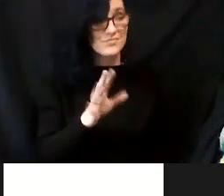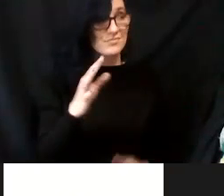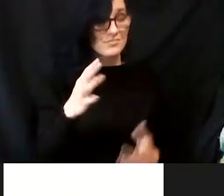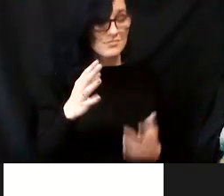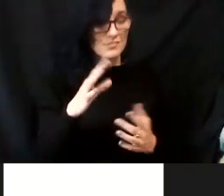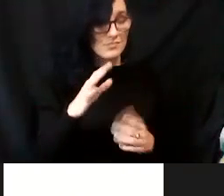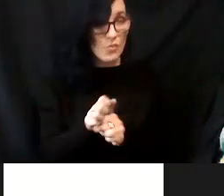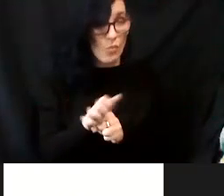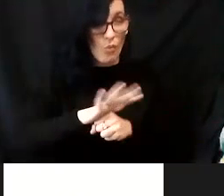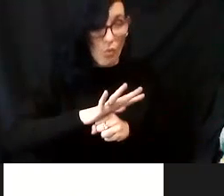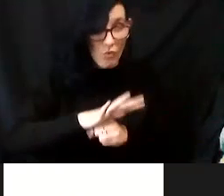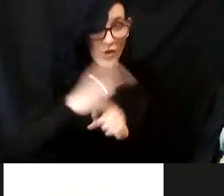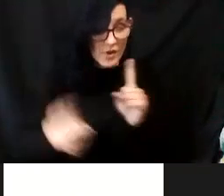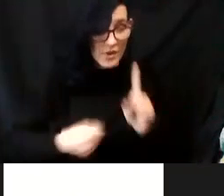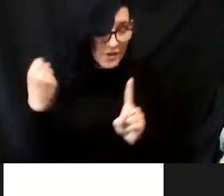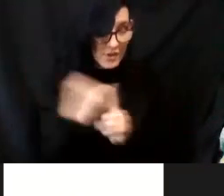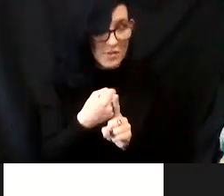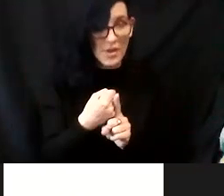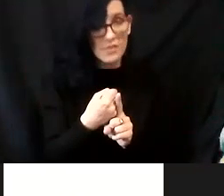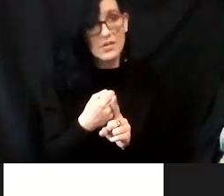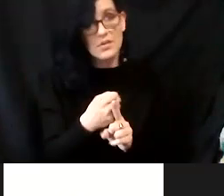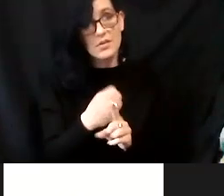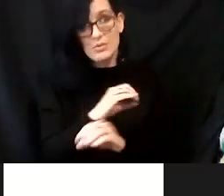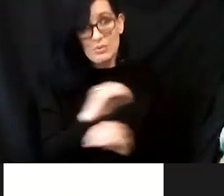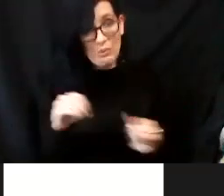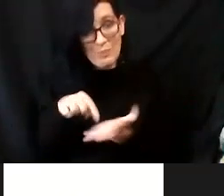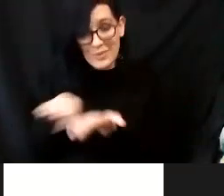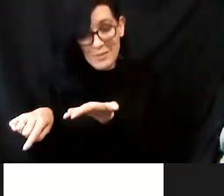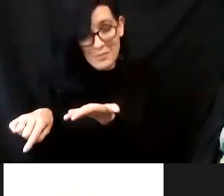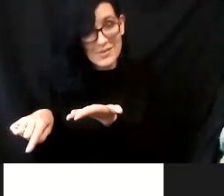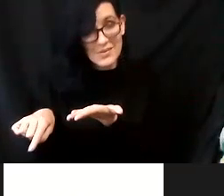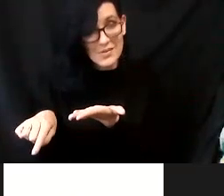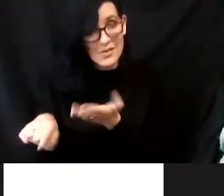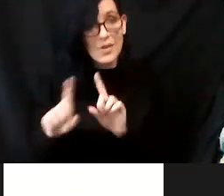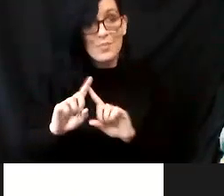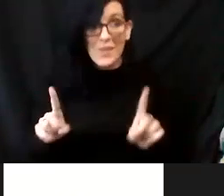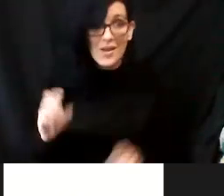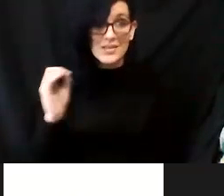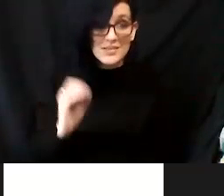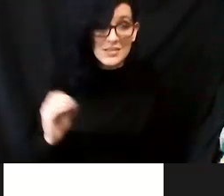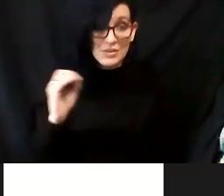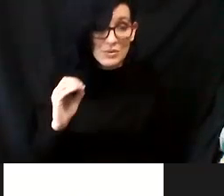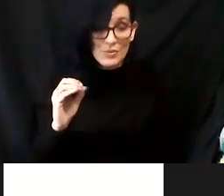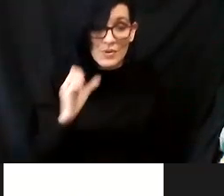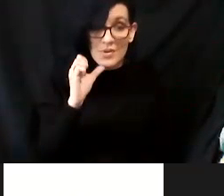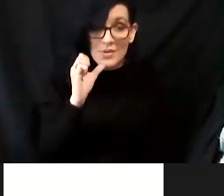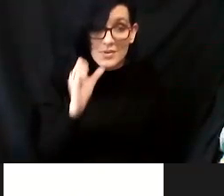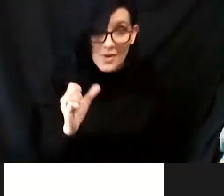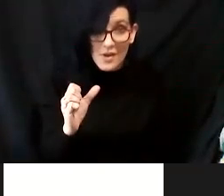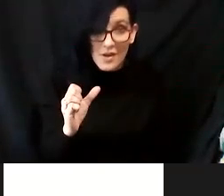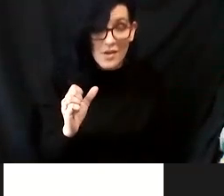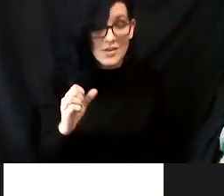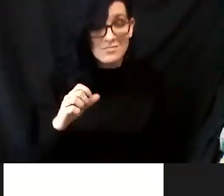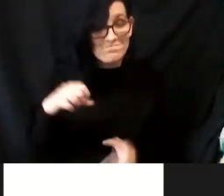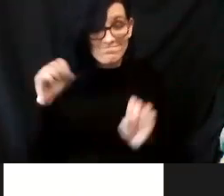those $0 non-payments should also count towards public student loan forgiveness if